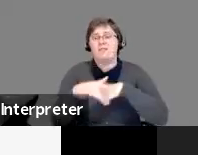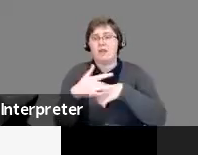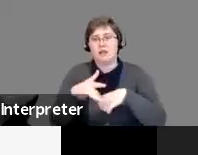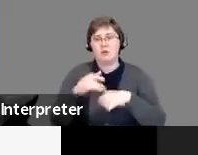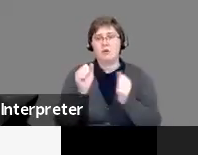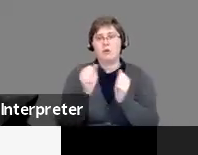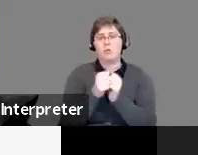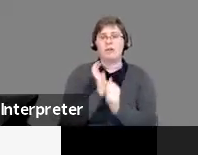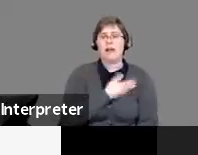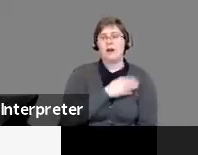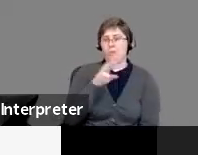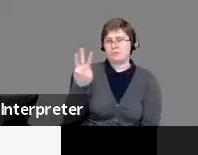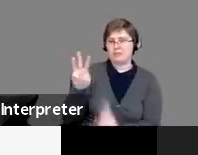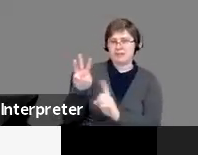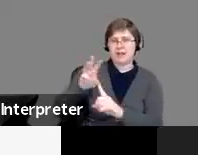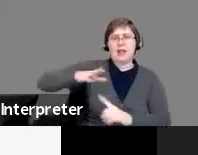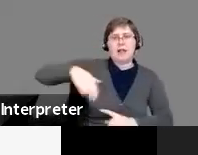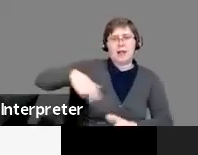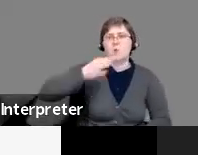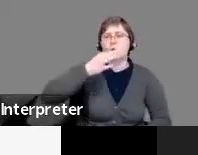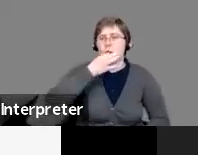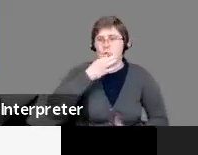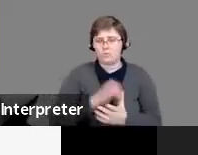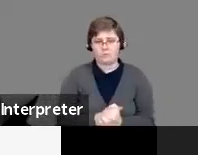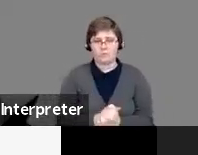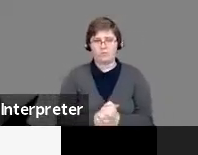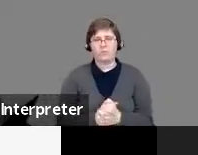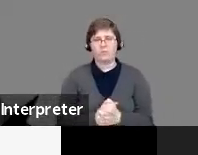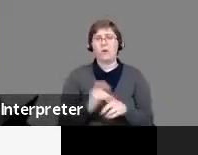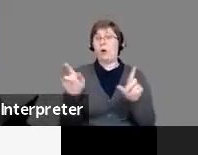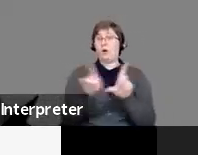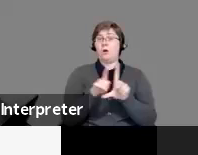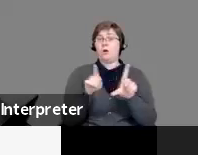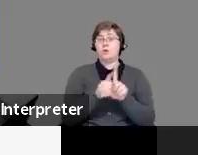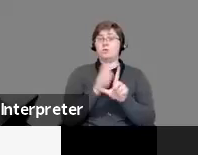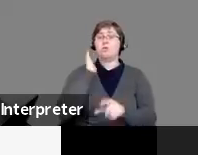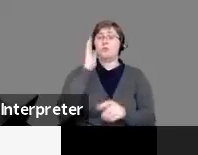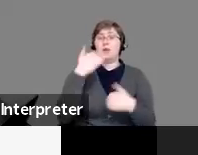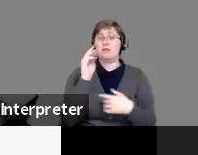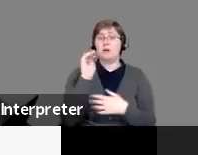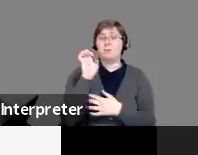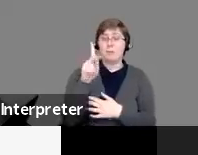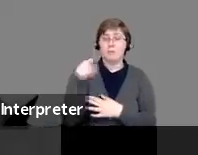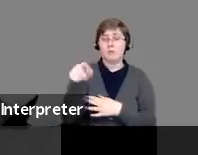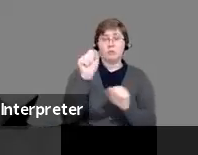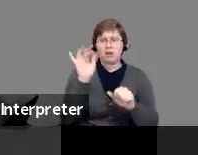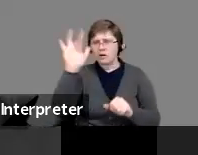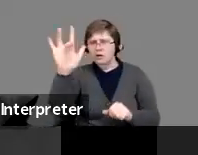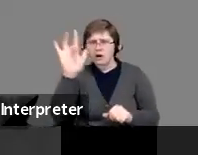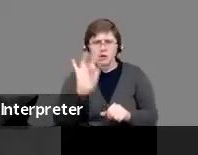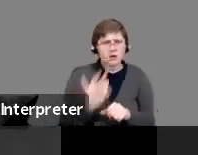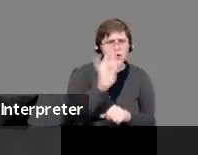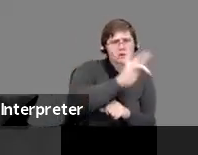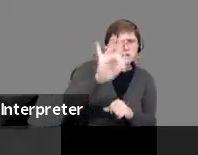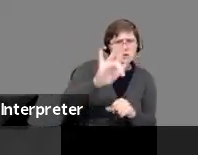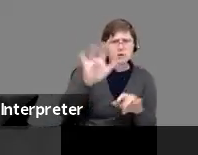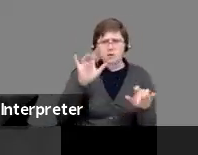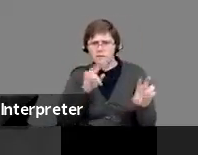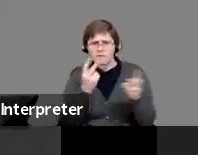our website. There's also going to be an interactive map. So to make sure that,